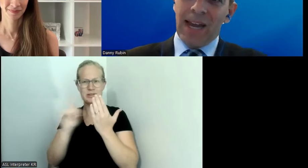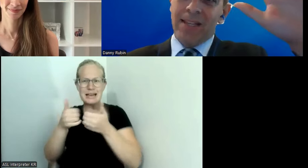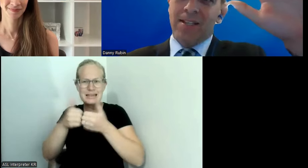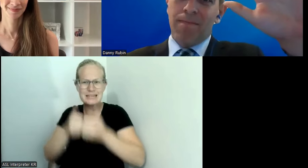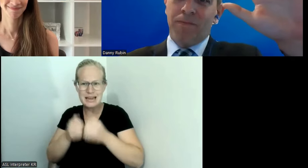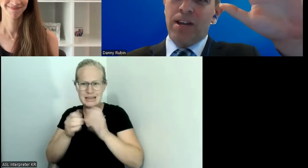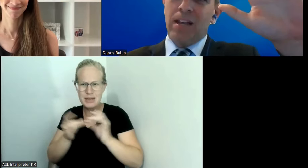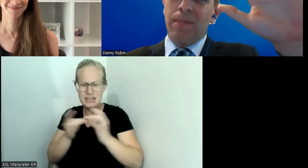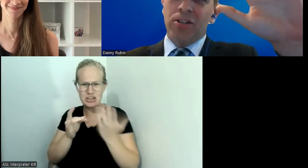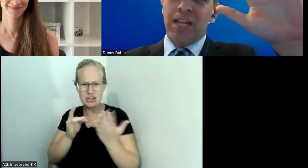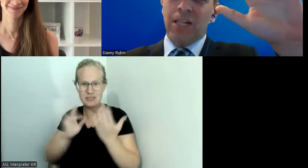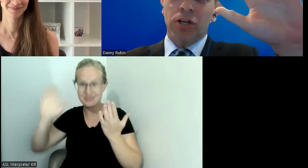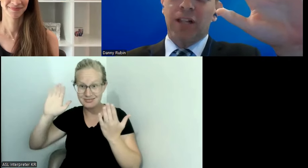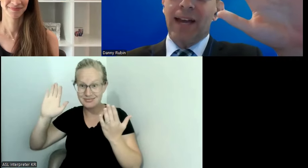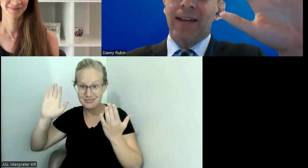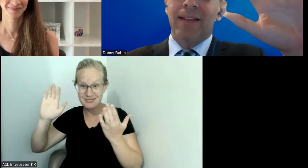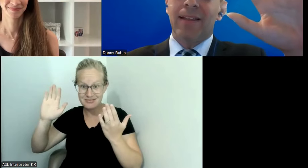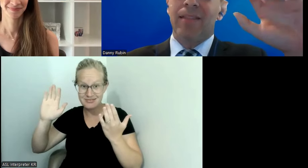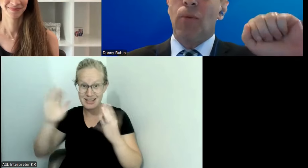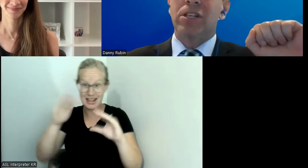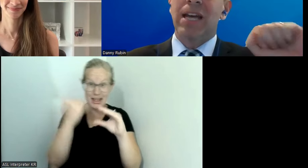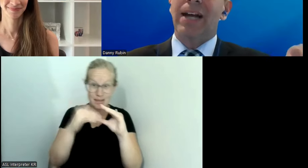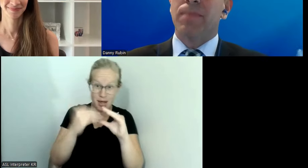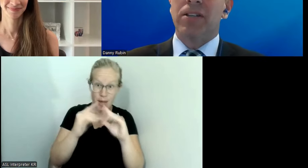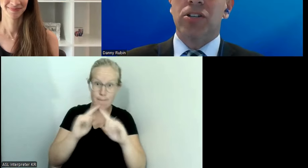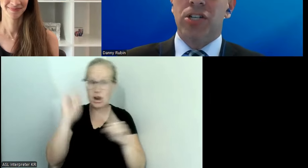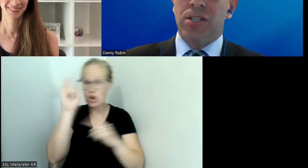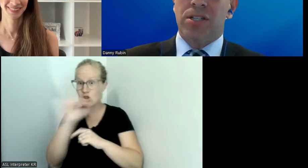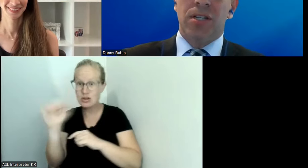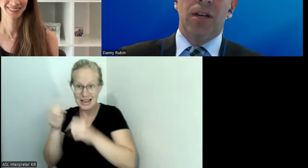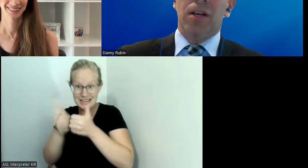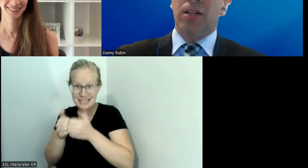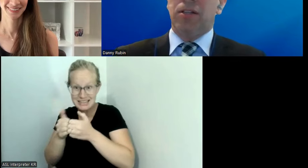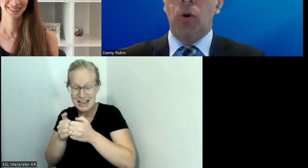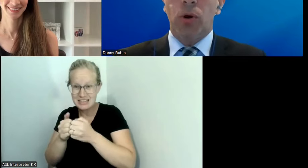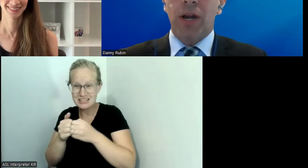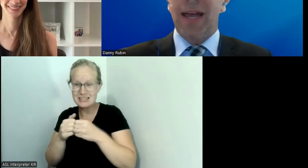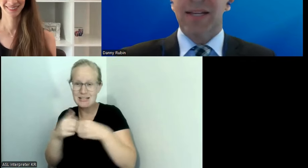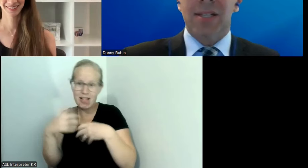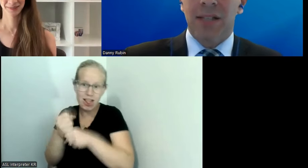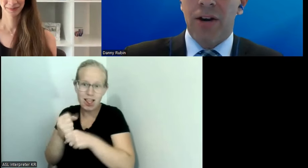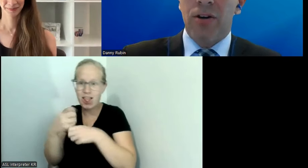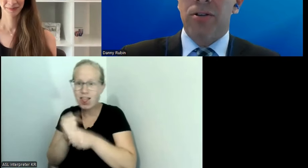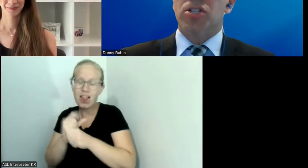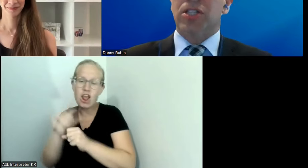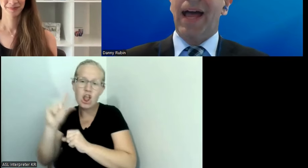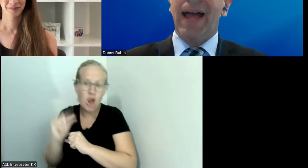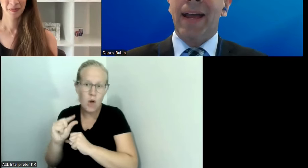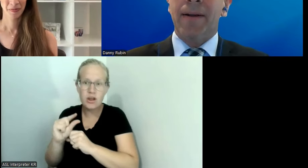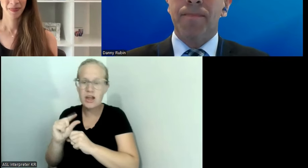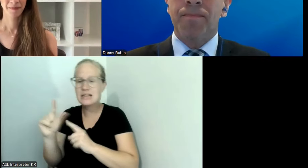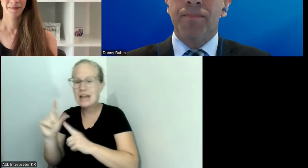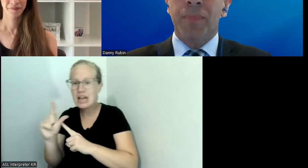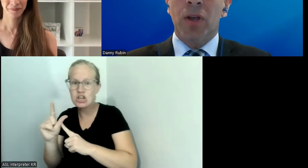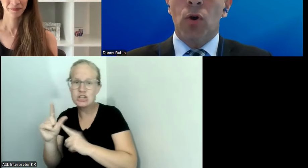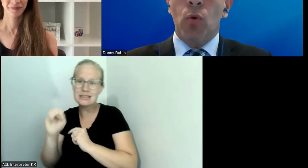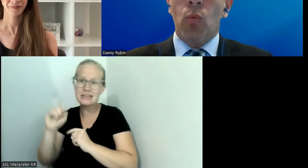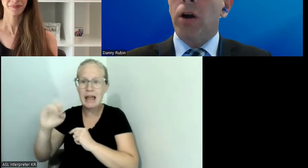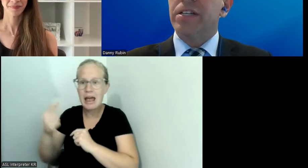Any hands up for emails that looked like they were text messages? Lowercase letters, slang.